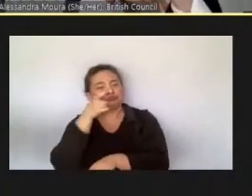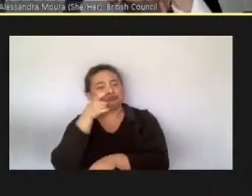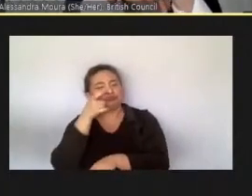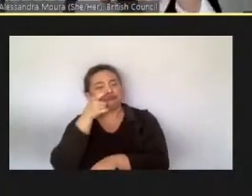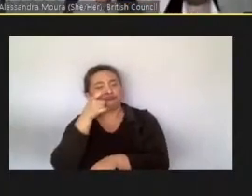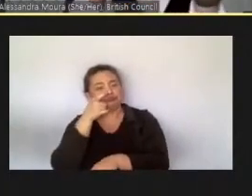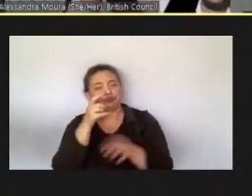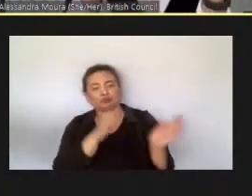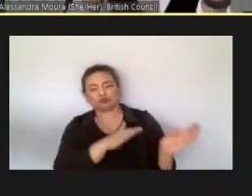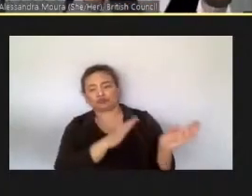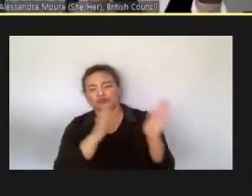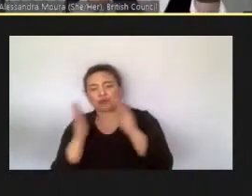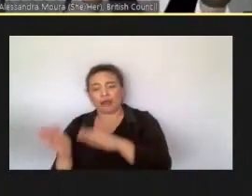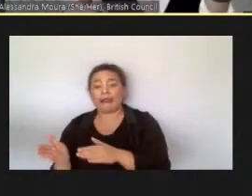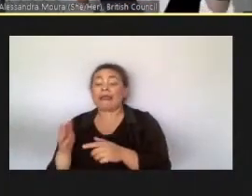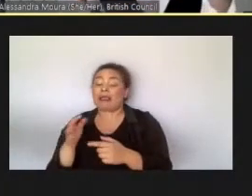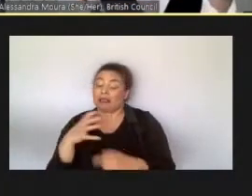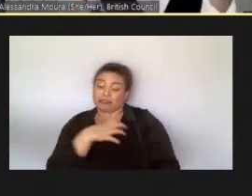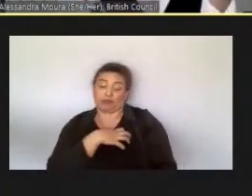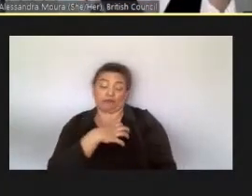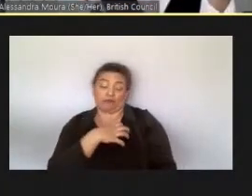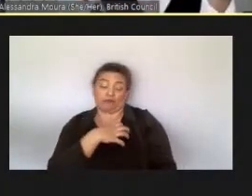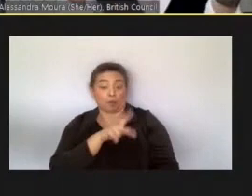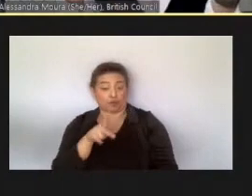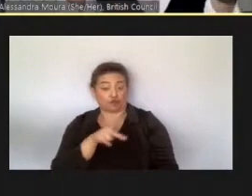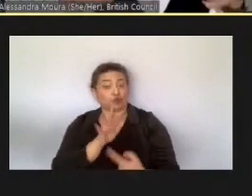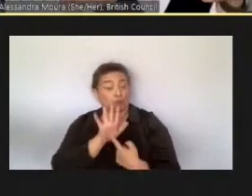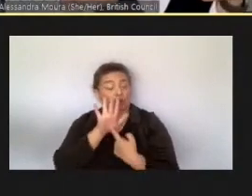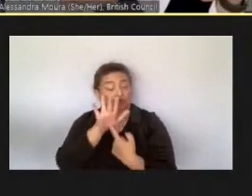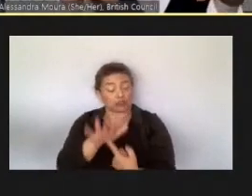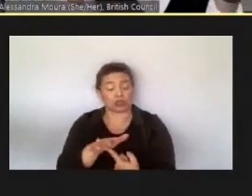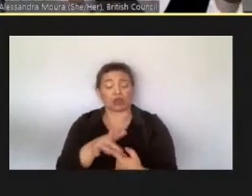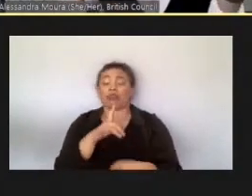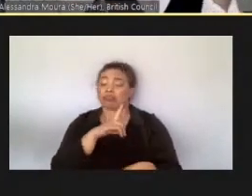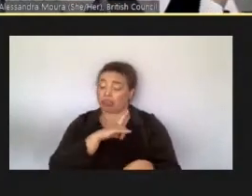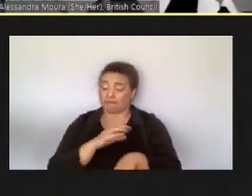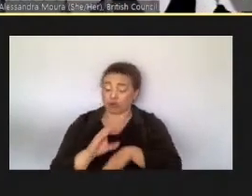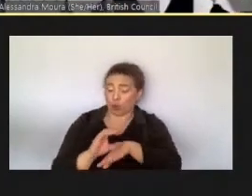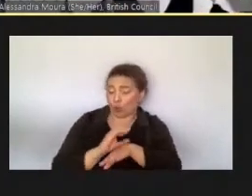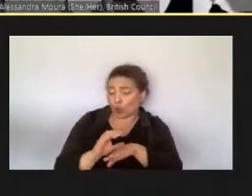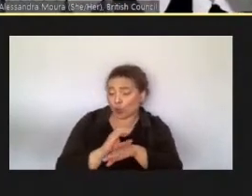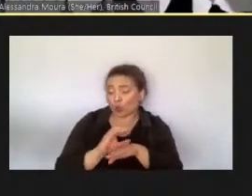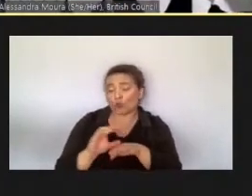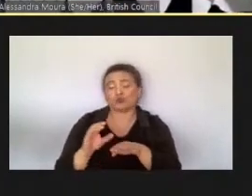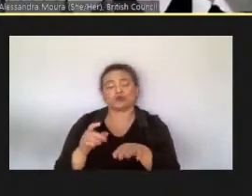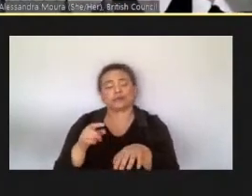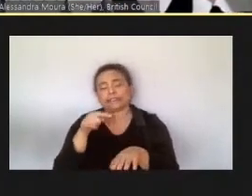for Success. And he realized he could use more